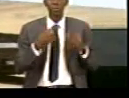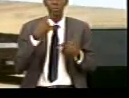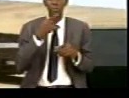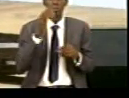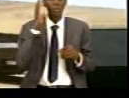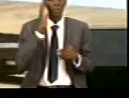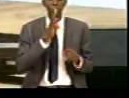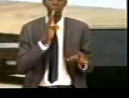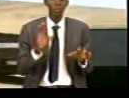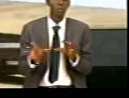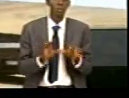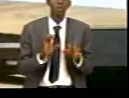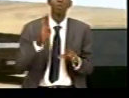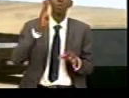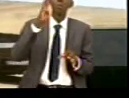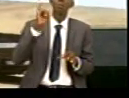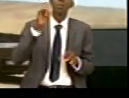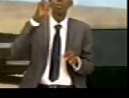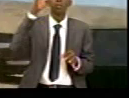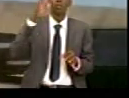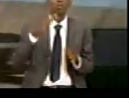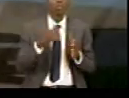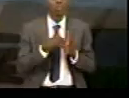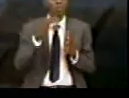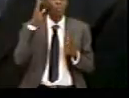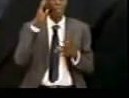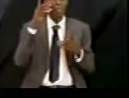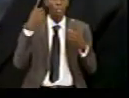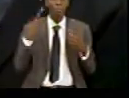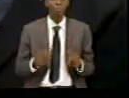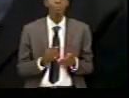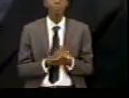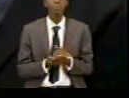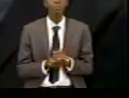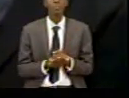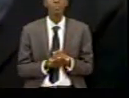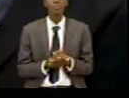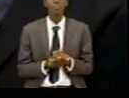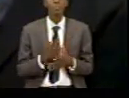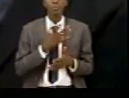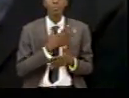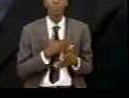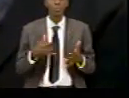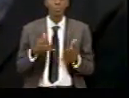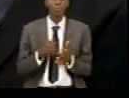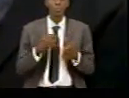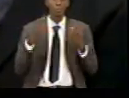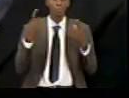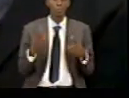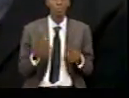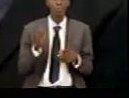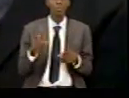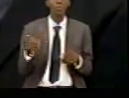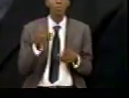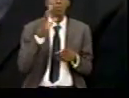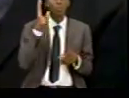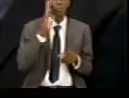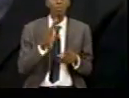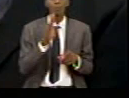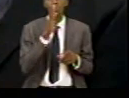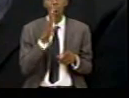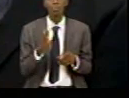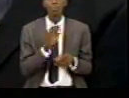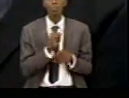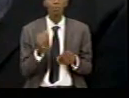Lord God. It will happen. And when it happens, you'll be a partaker